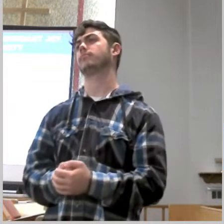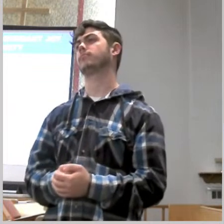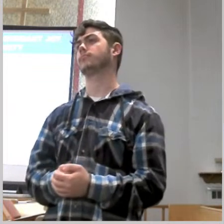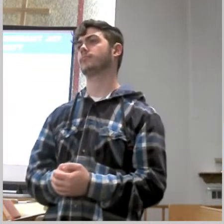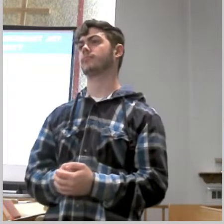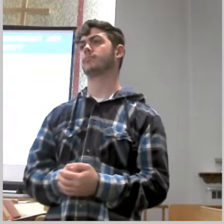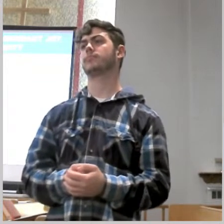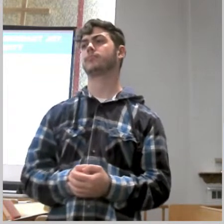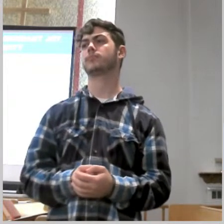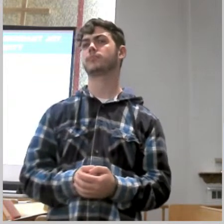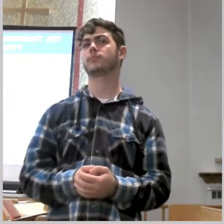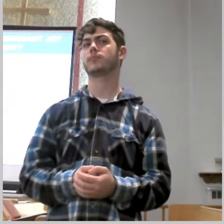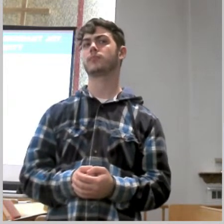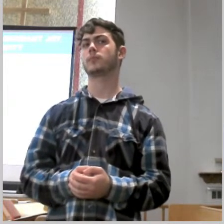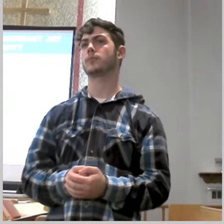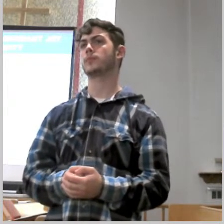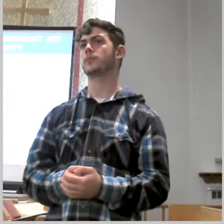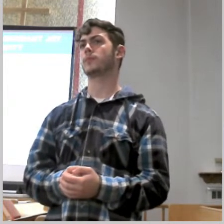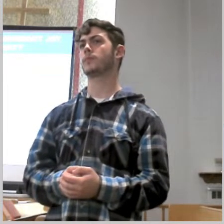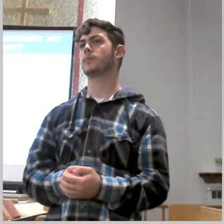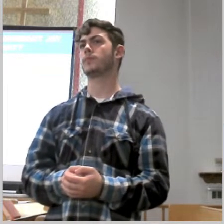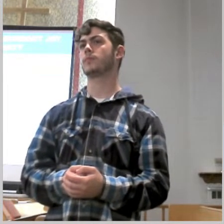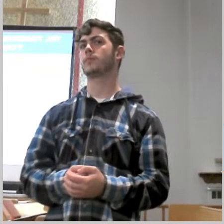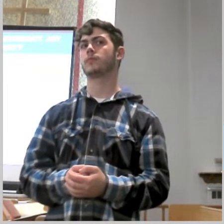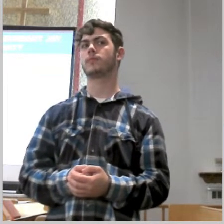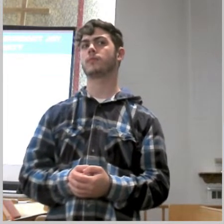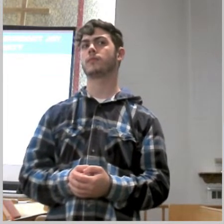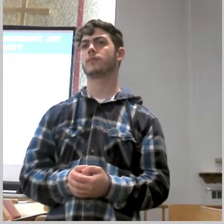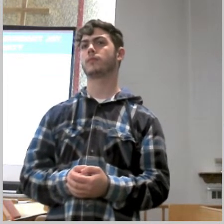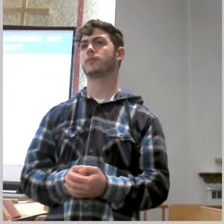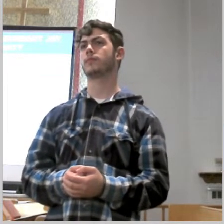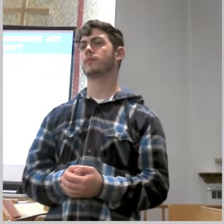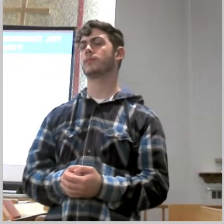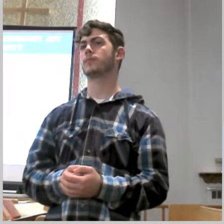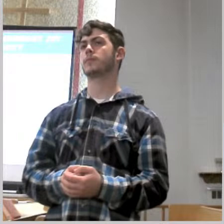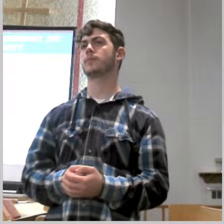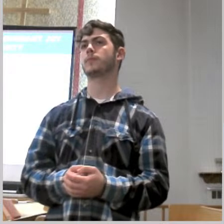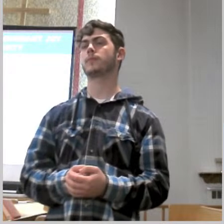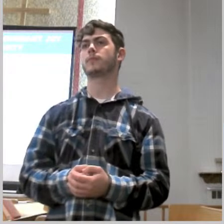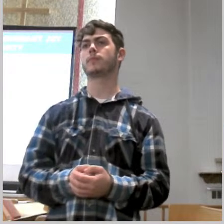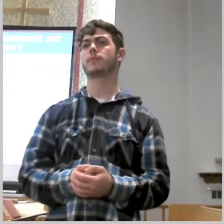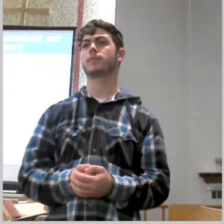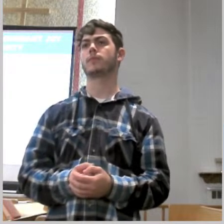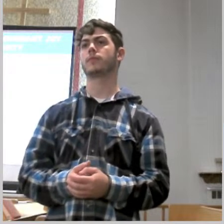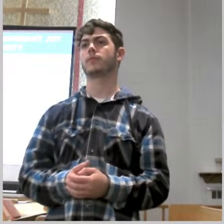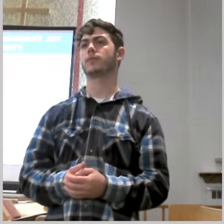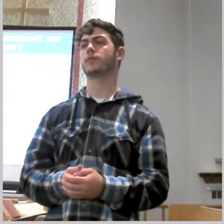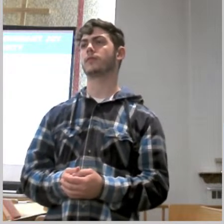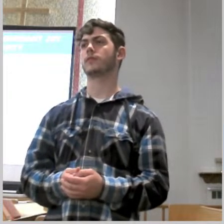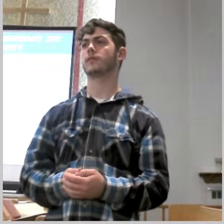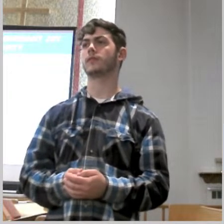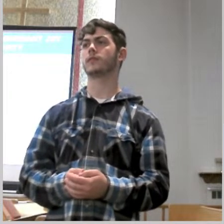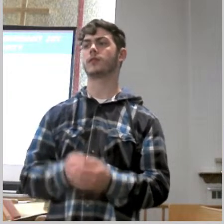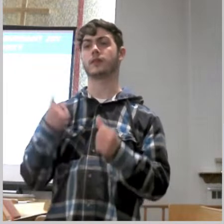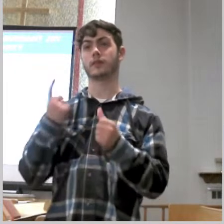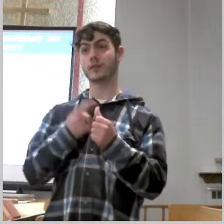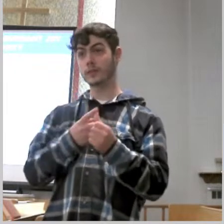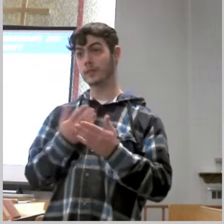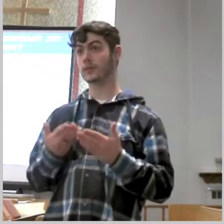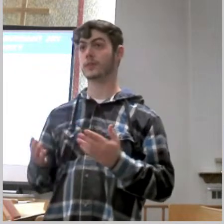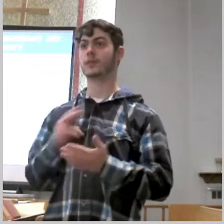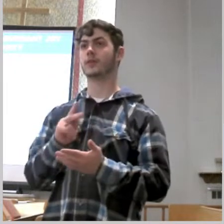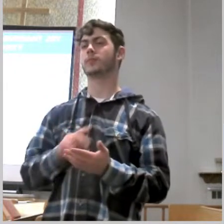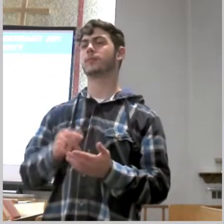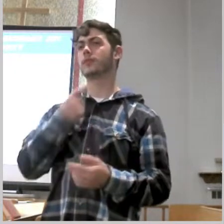verses? Notice that one of the things that He first points out is that giving comes out of being